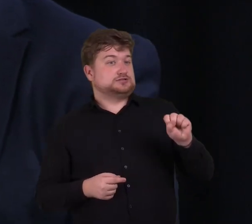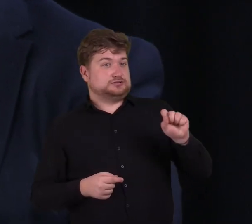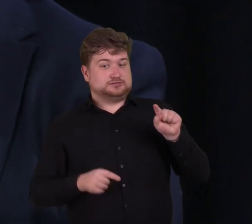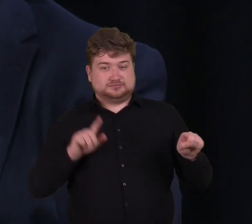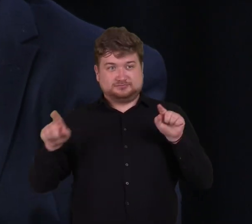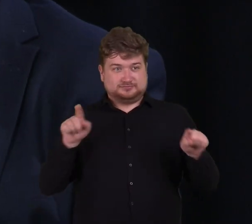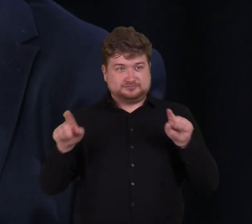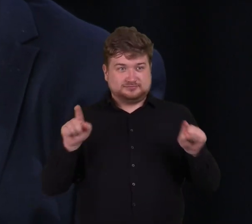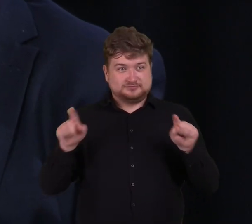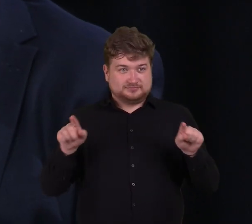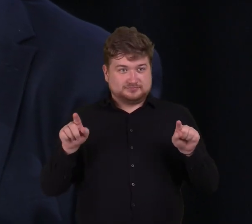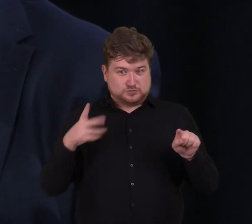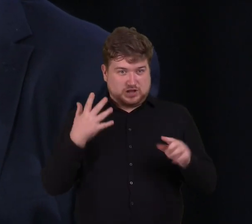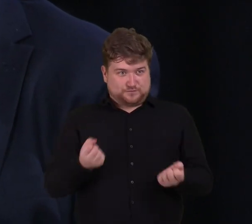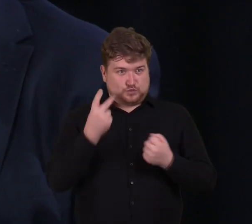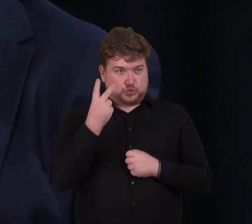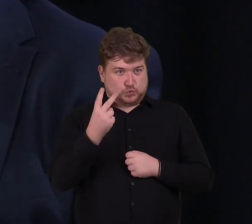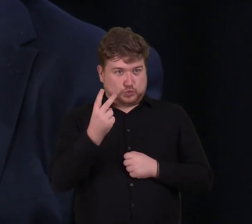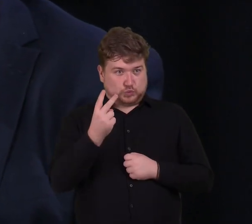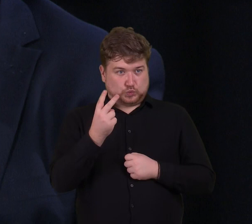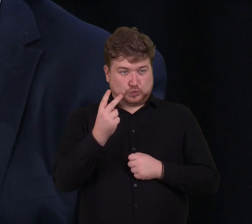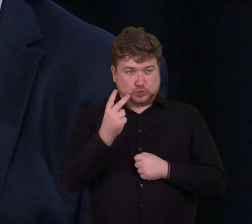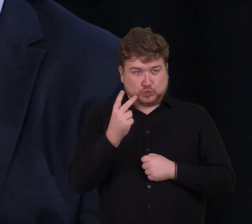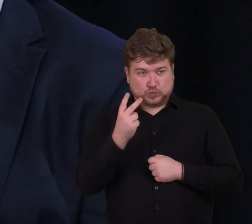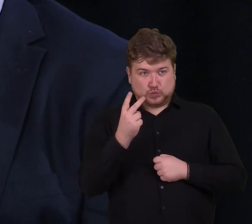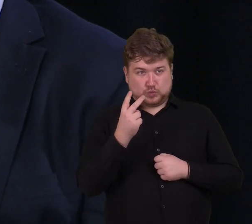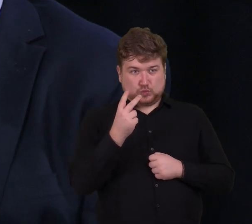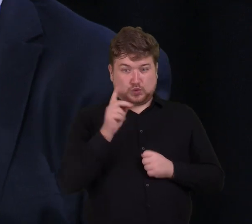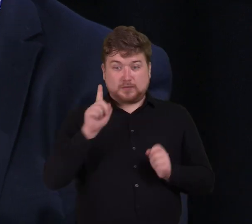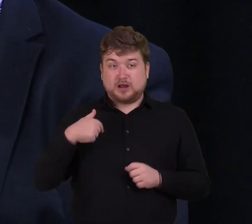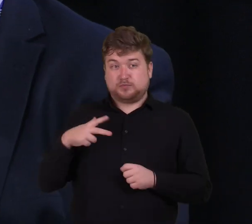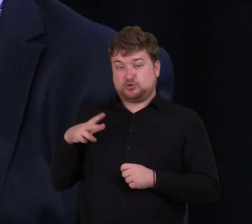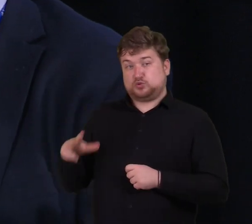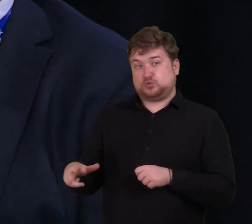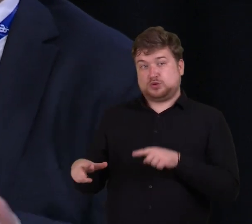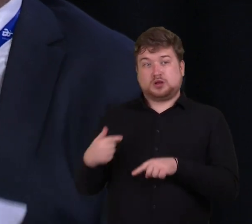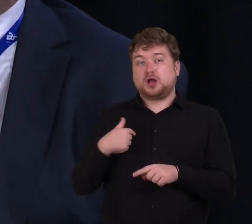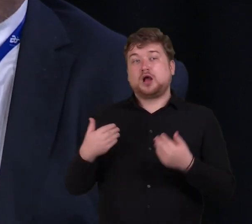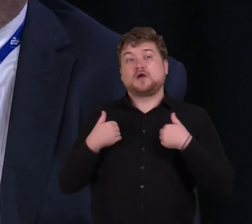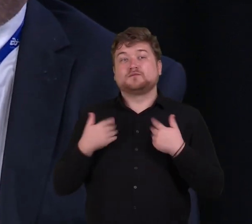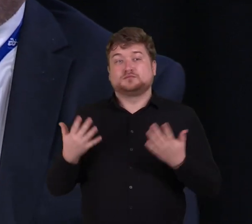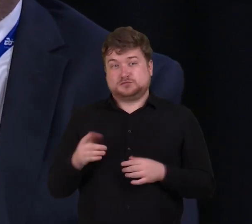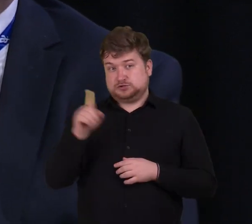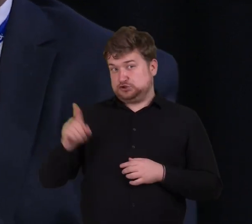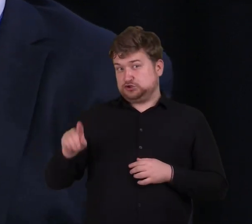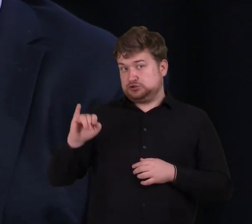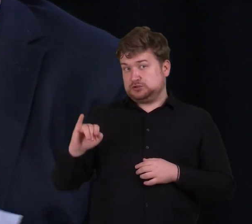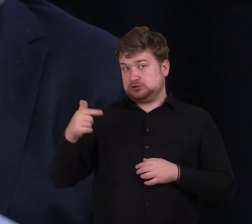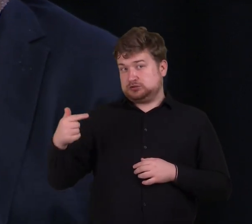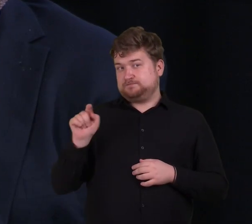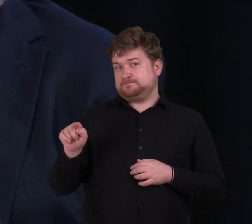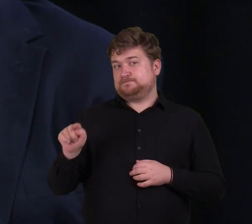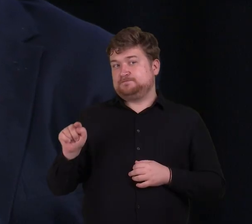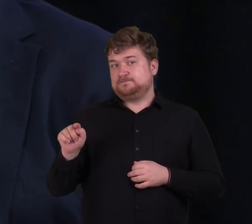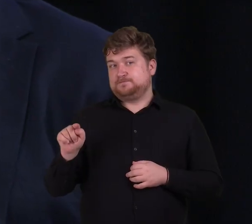Portugal ITIs in the policy, in the specific objective 5.2 mm-hmm. for non-urban areas, mm-hmm. and in